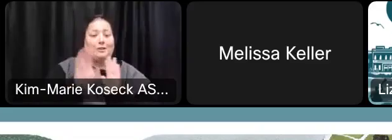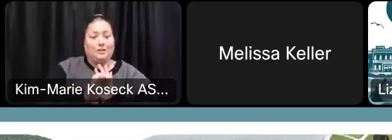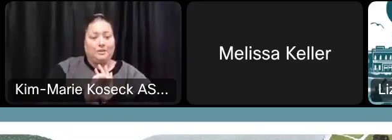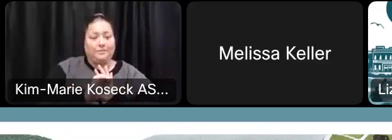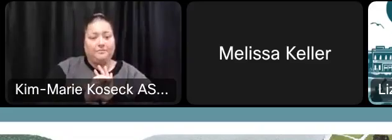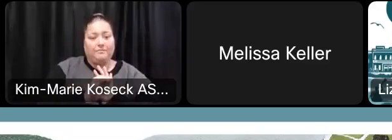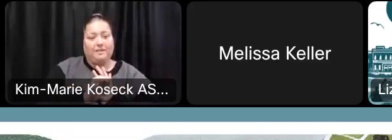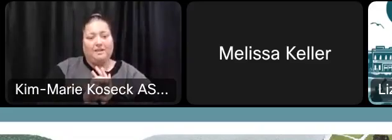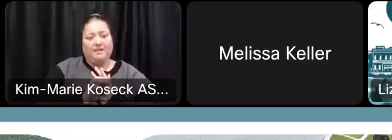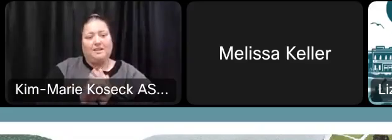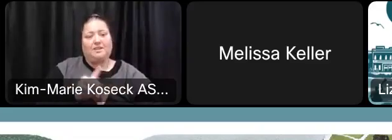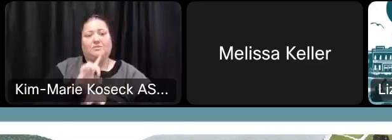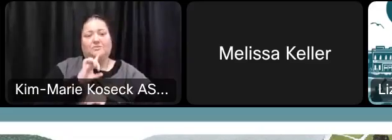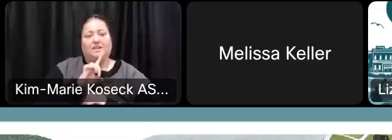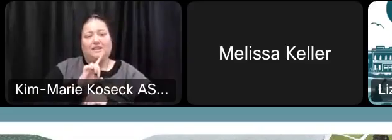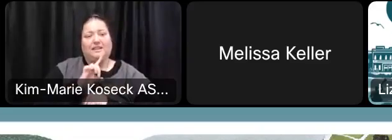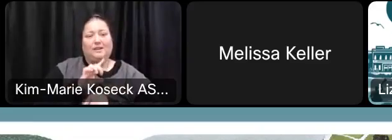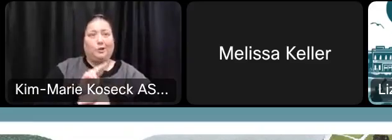a relatively useless